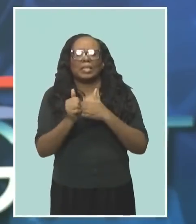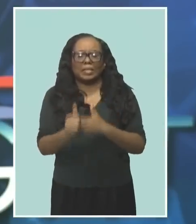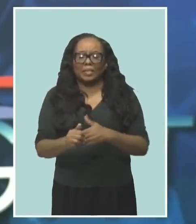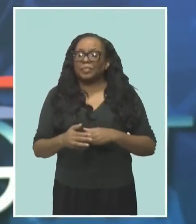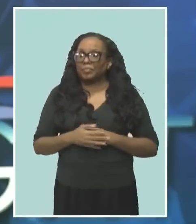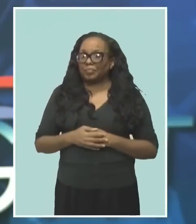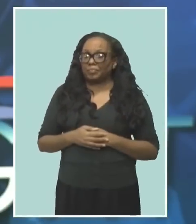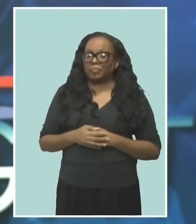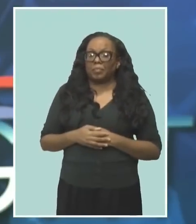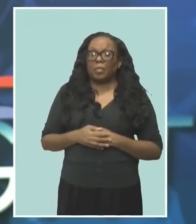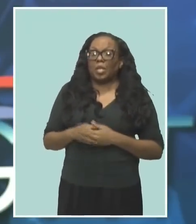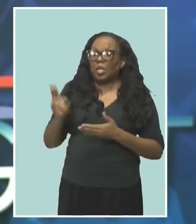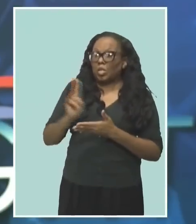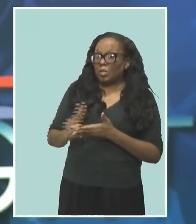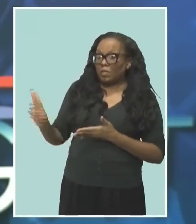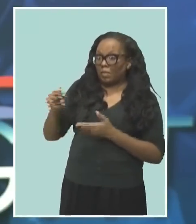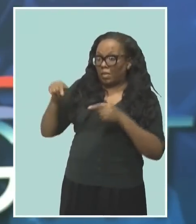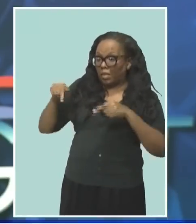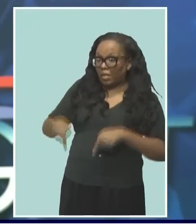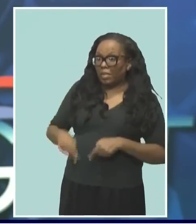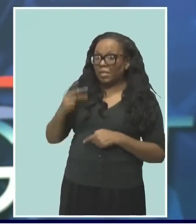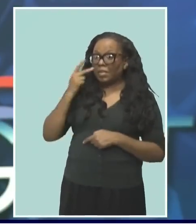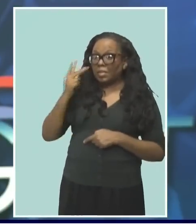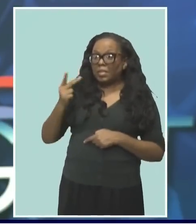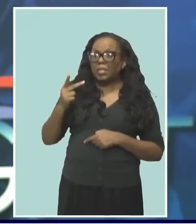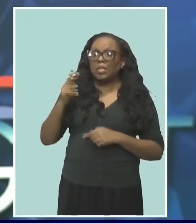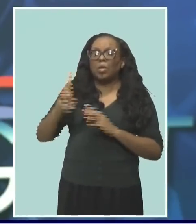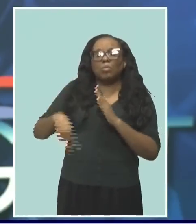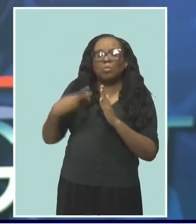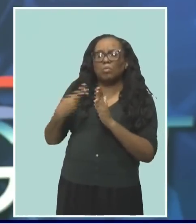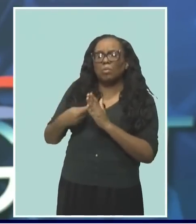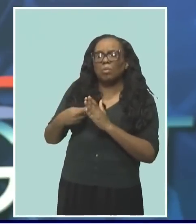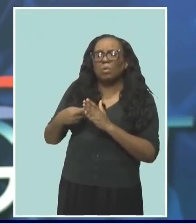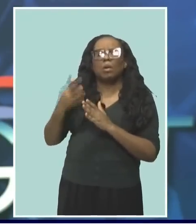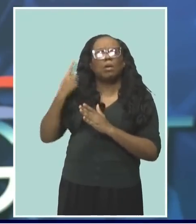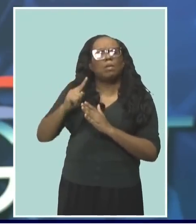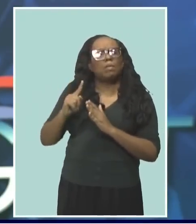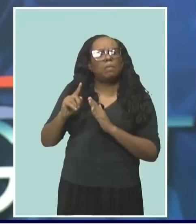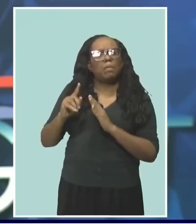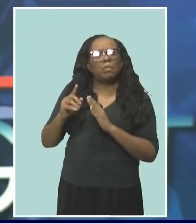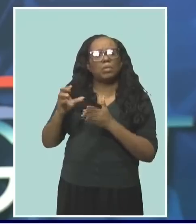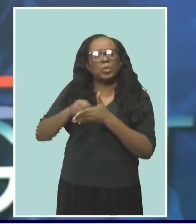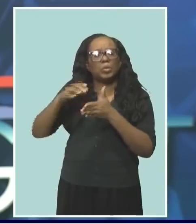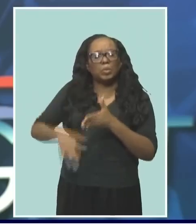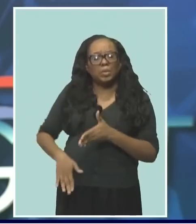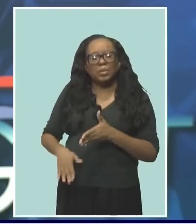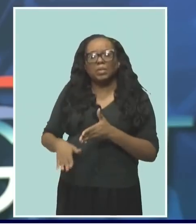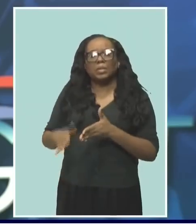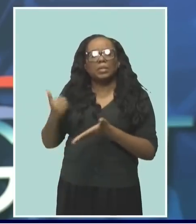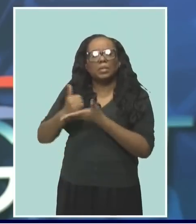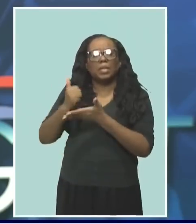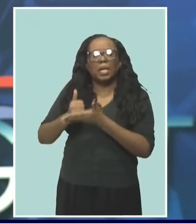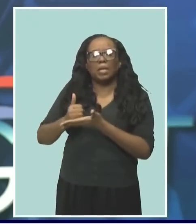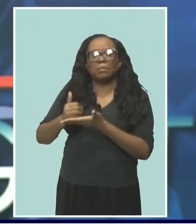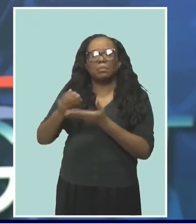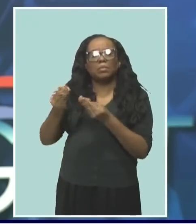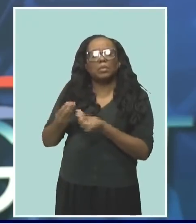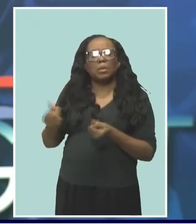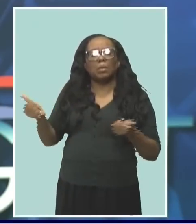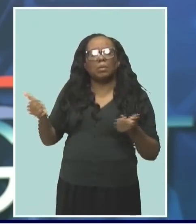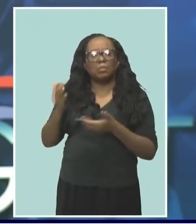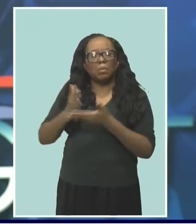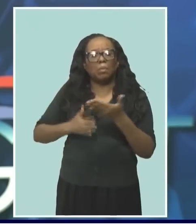of the West Indies sees a role for its graduates in helping resolve today's global challenges. Pro-Vice-Chancellor